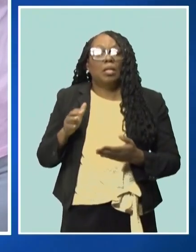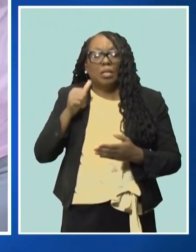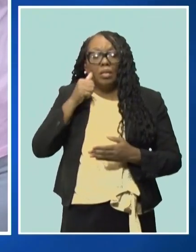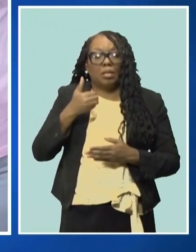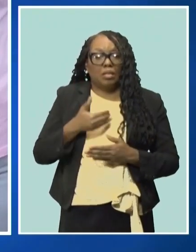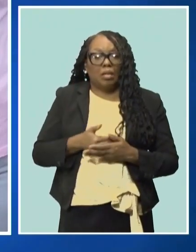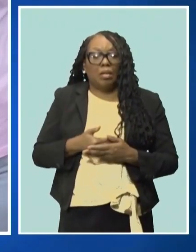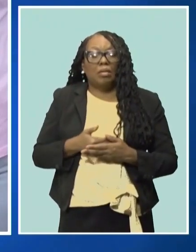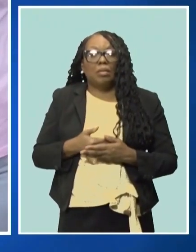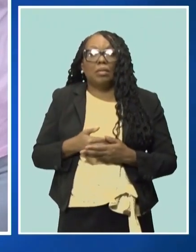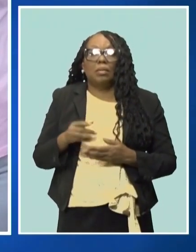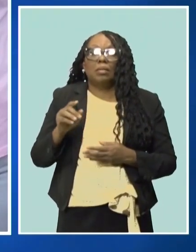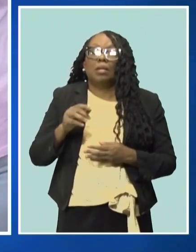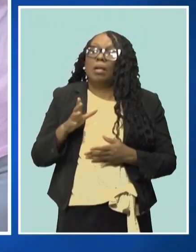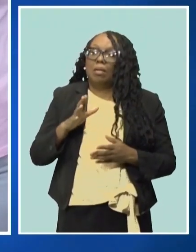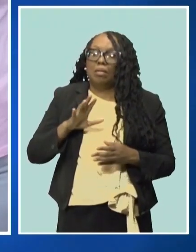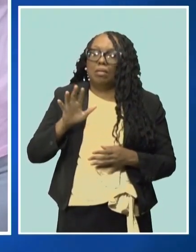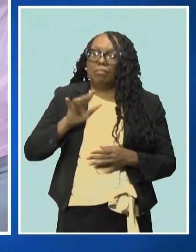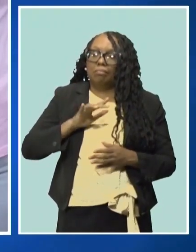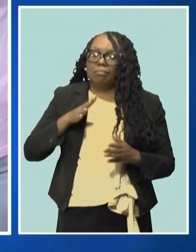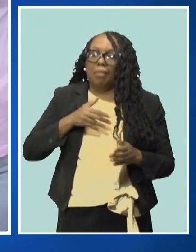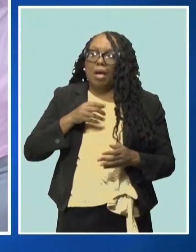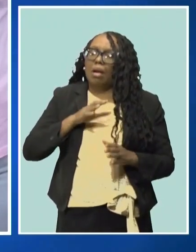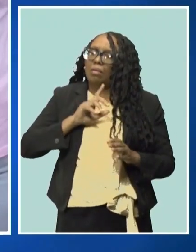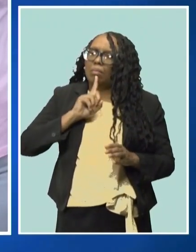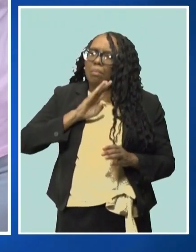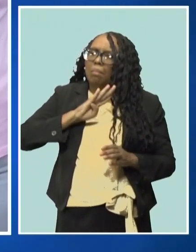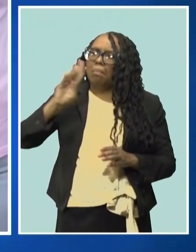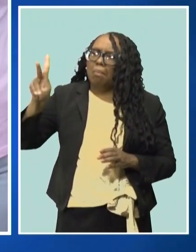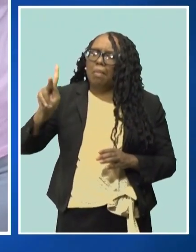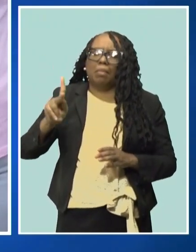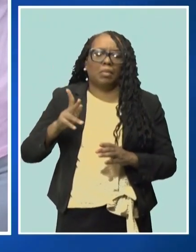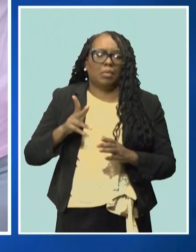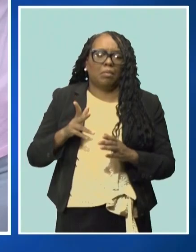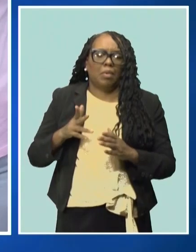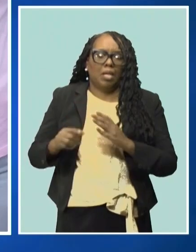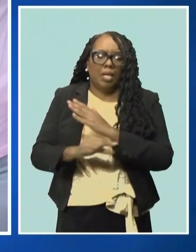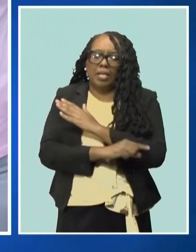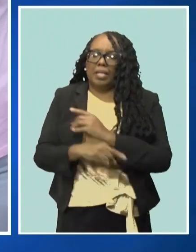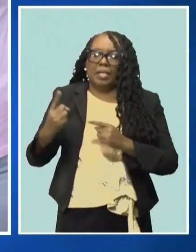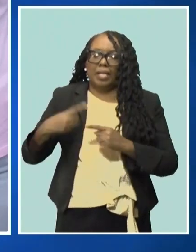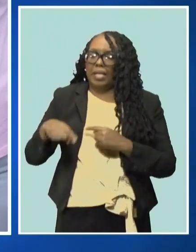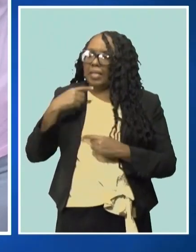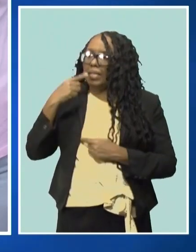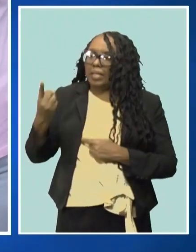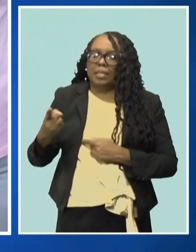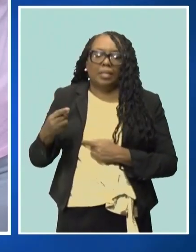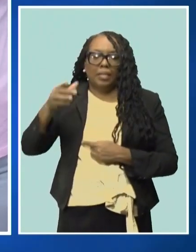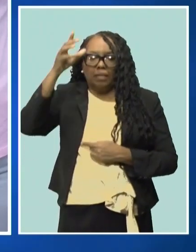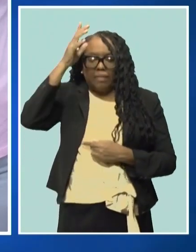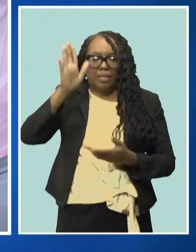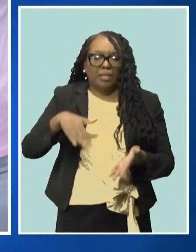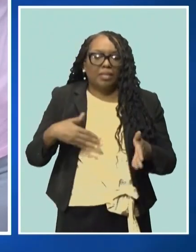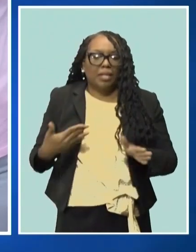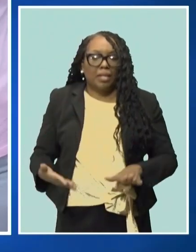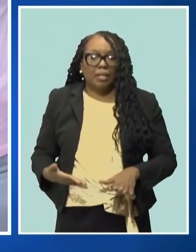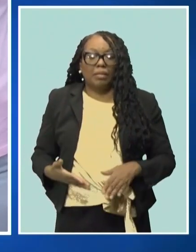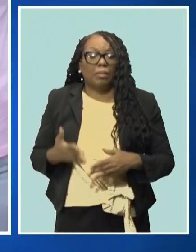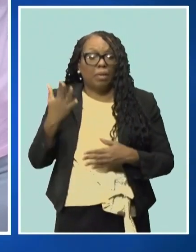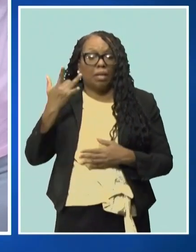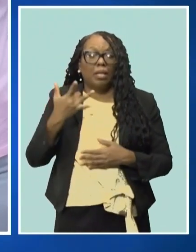him, and they can't even tell she that she father died, because she about to sit the